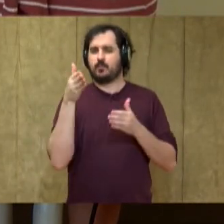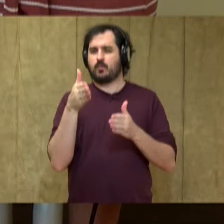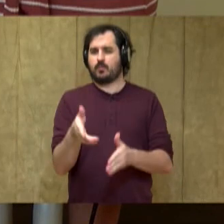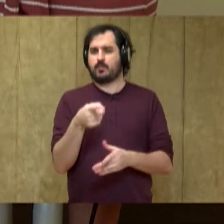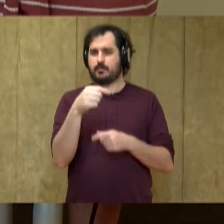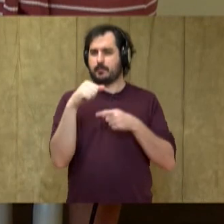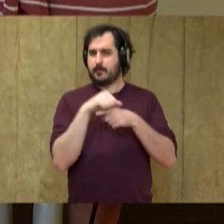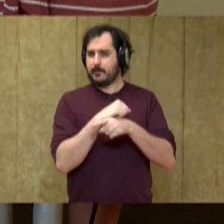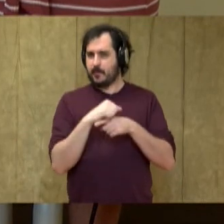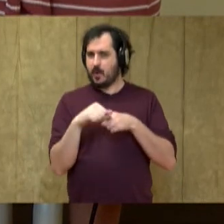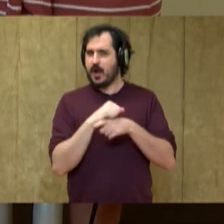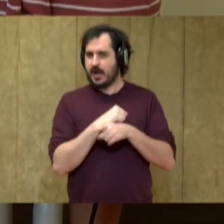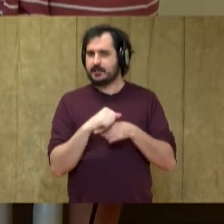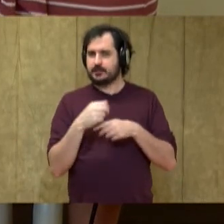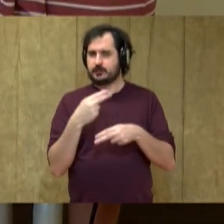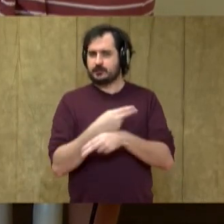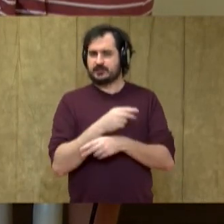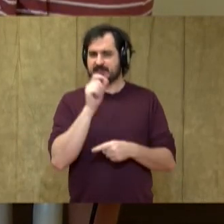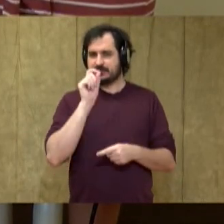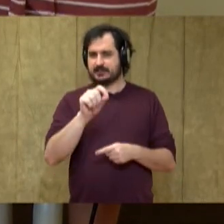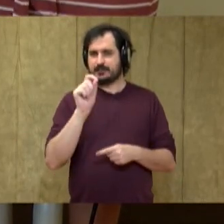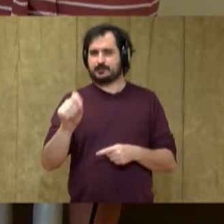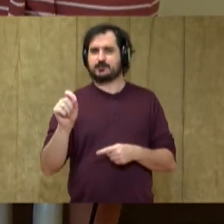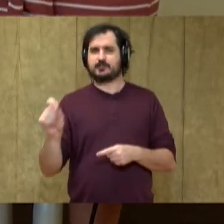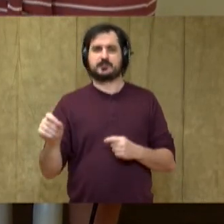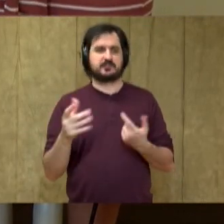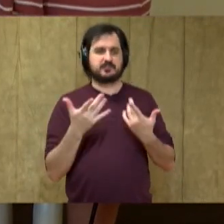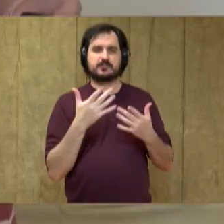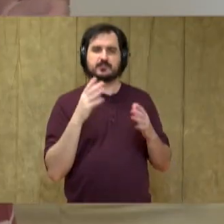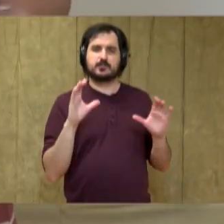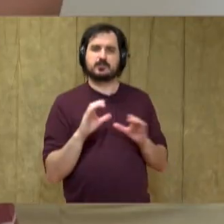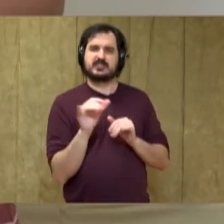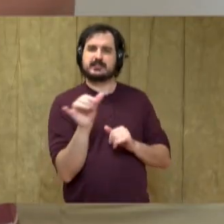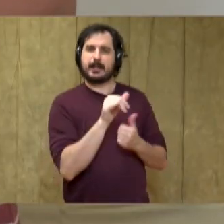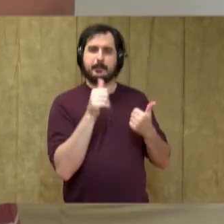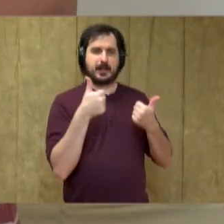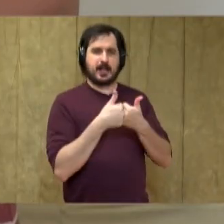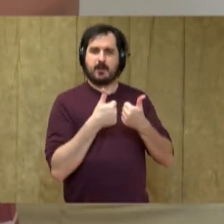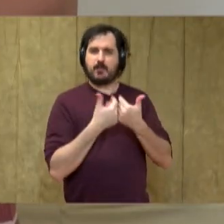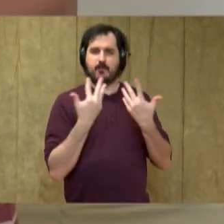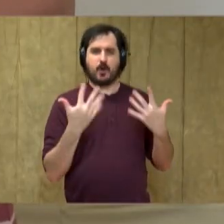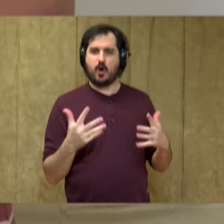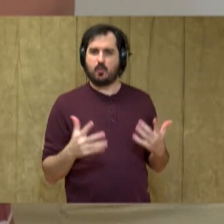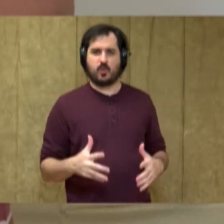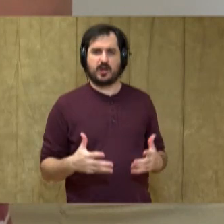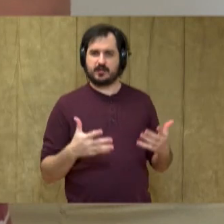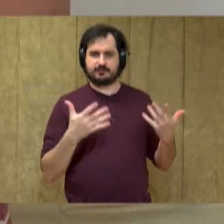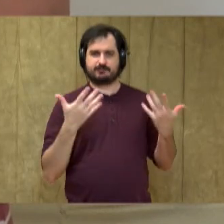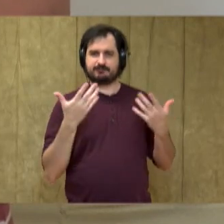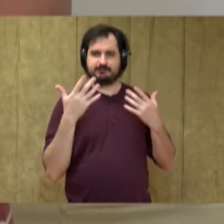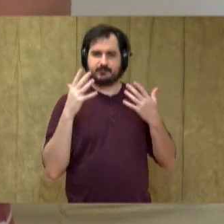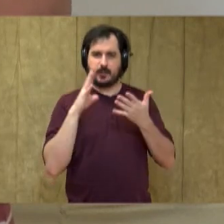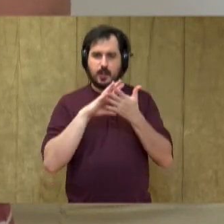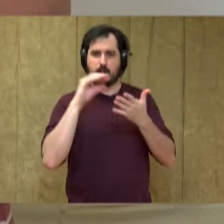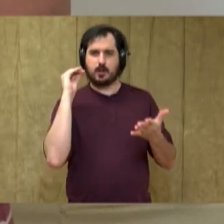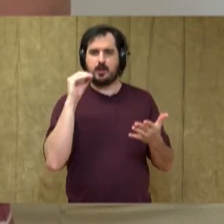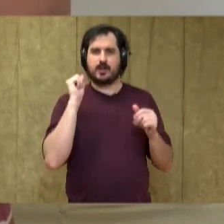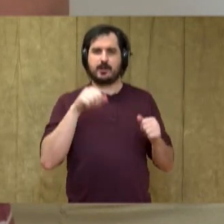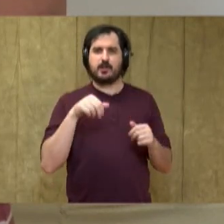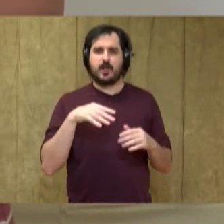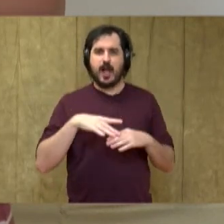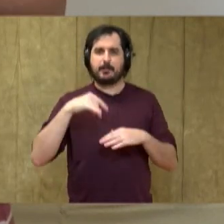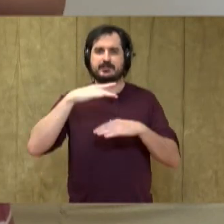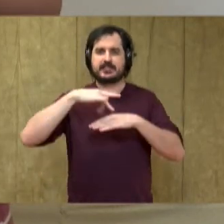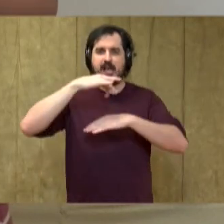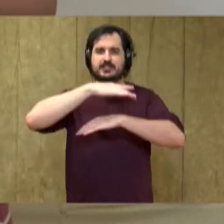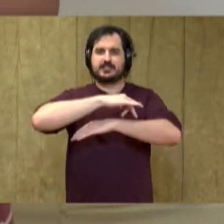of the games that we've already done. Just switch the numbers to decimals. You could do the hopscotch decimal game. You